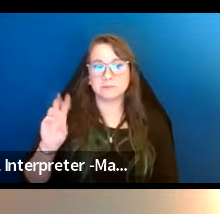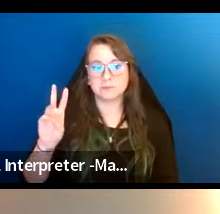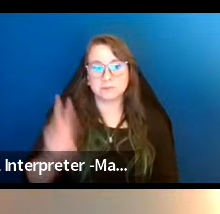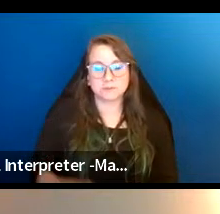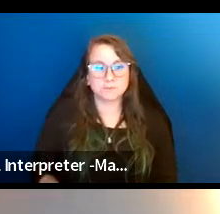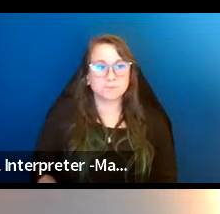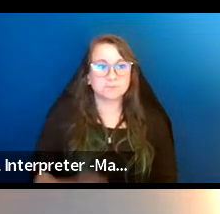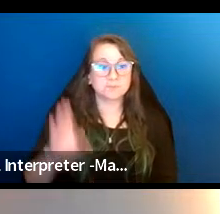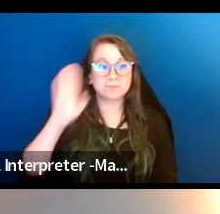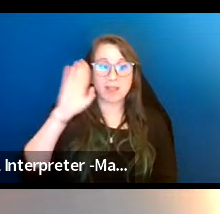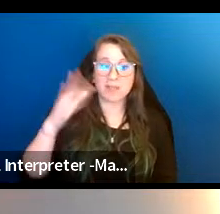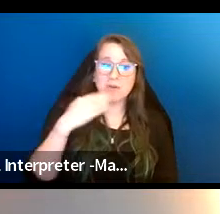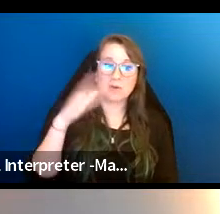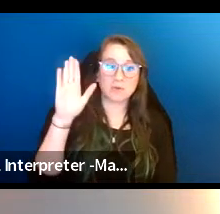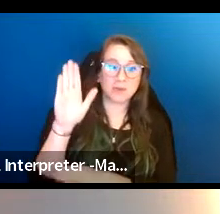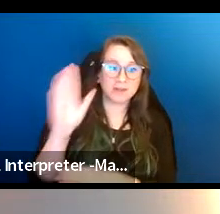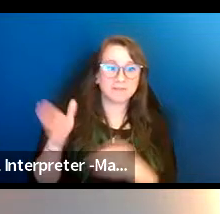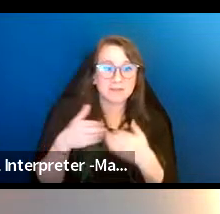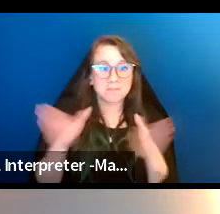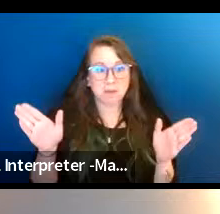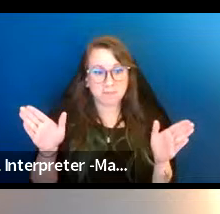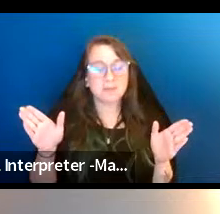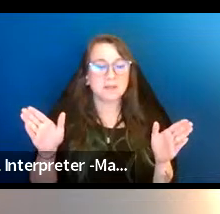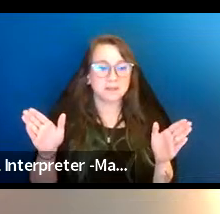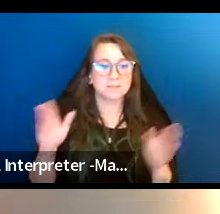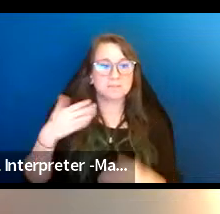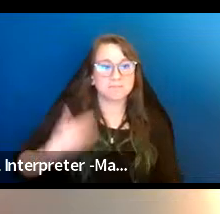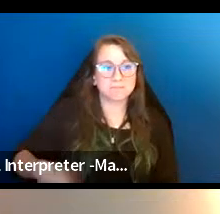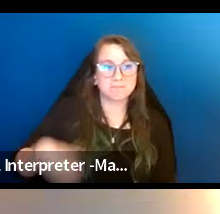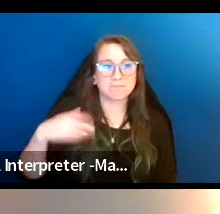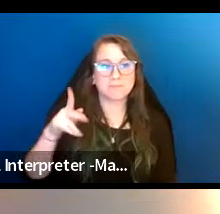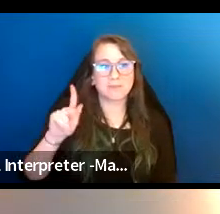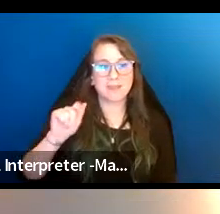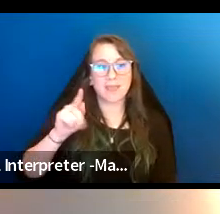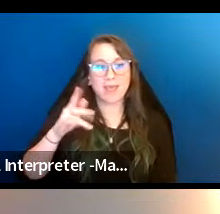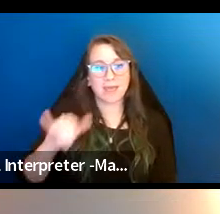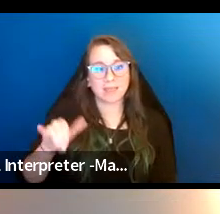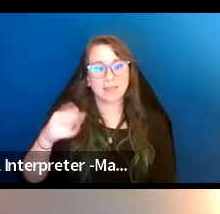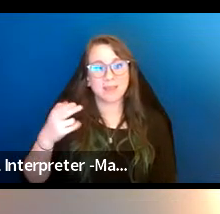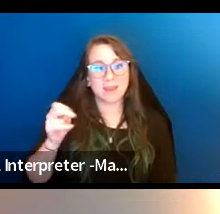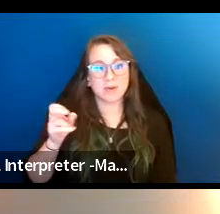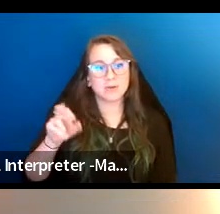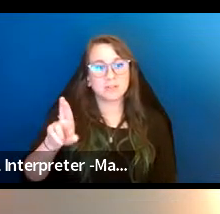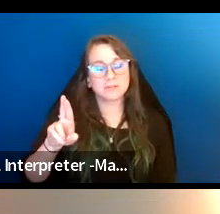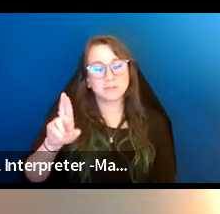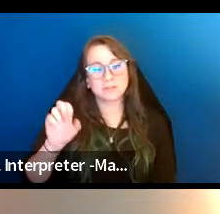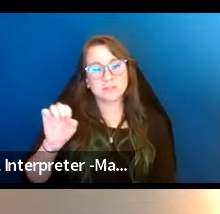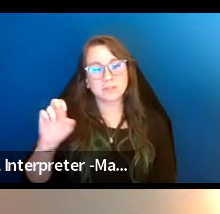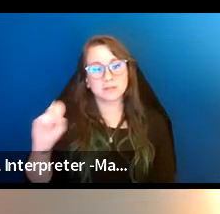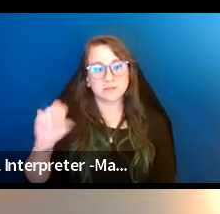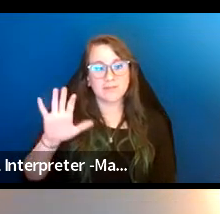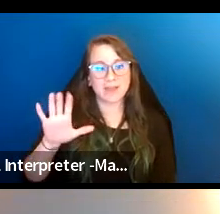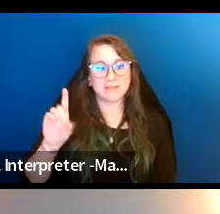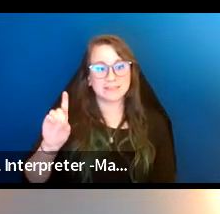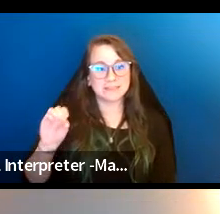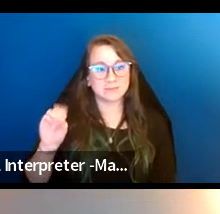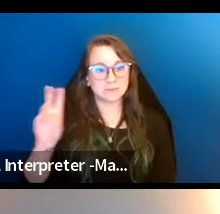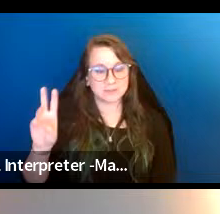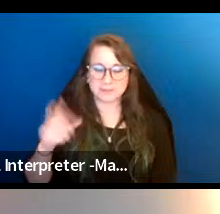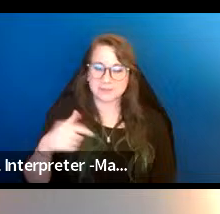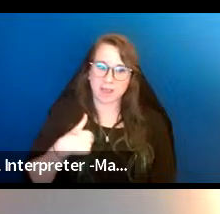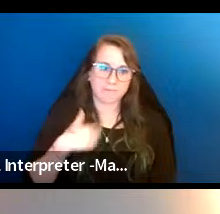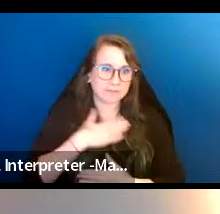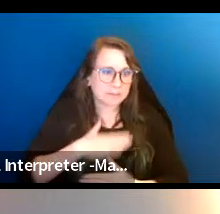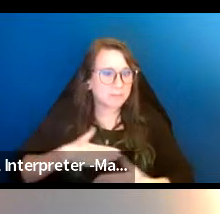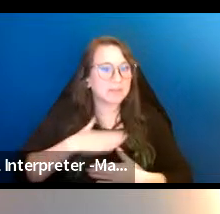Good evening, members of the public. Commissioner Kathy Henderson, 5D06. I had the pleasure of